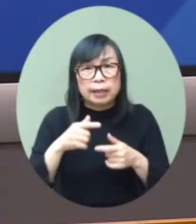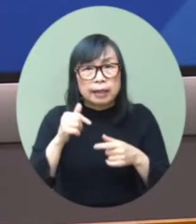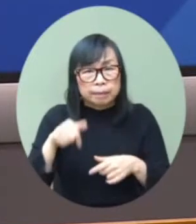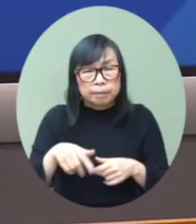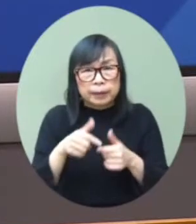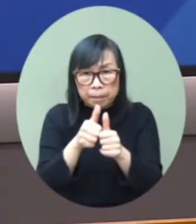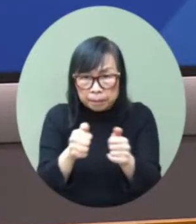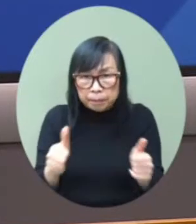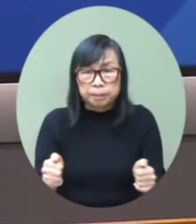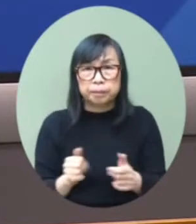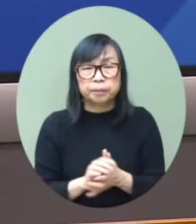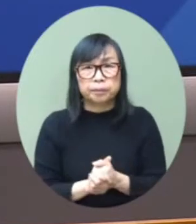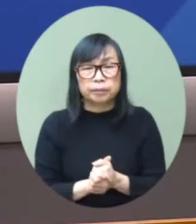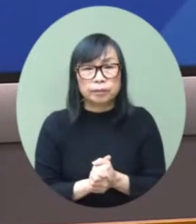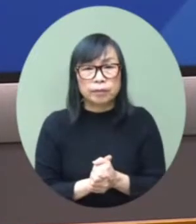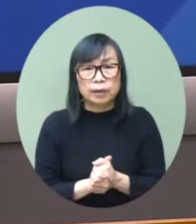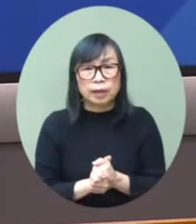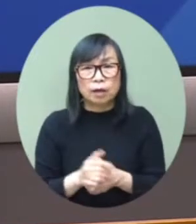as